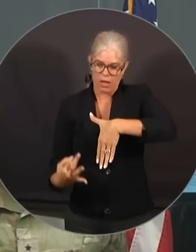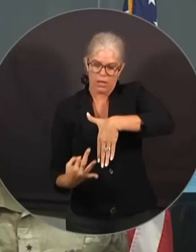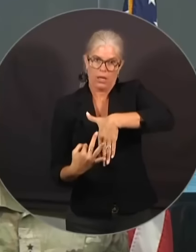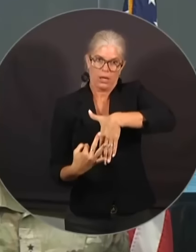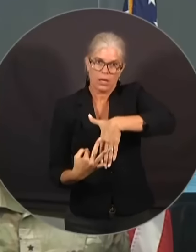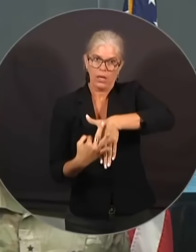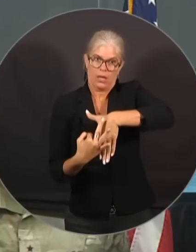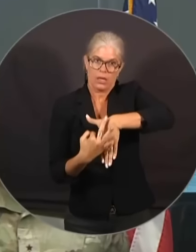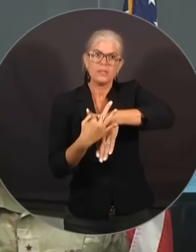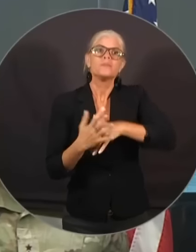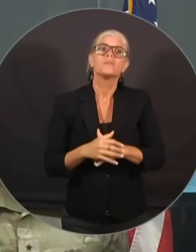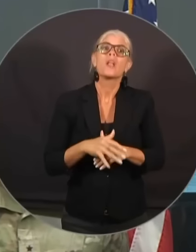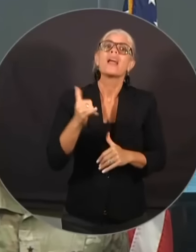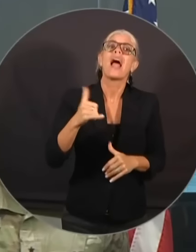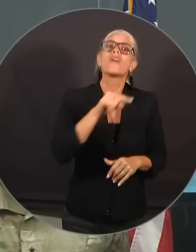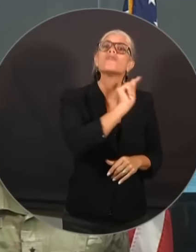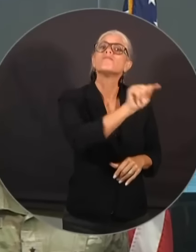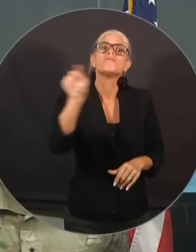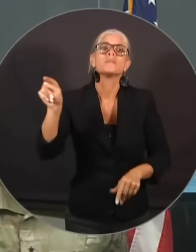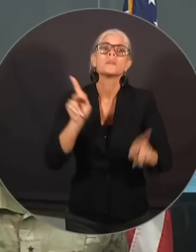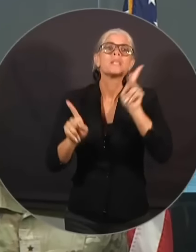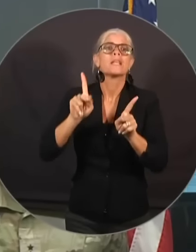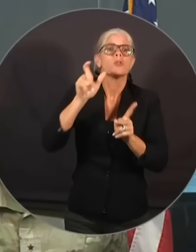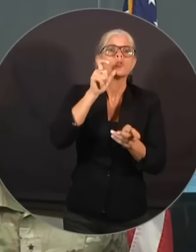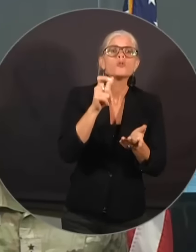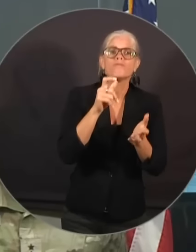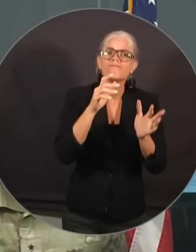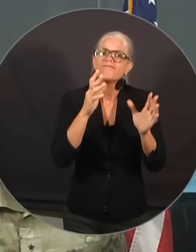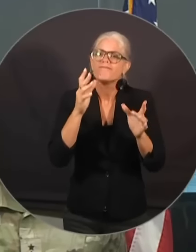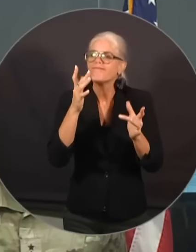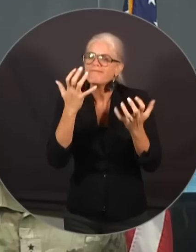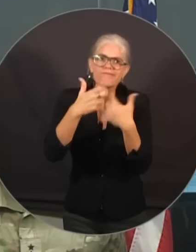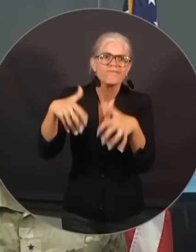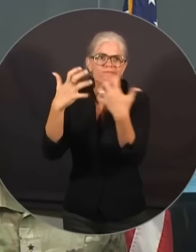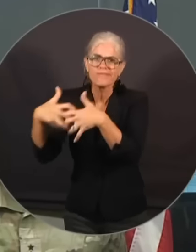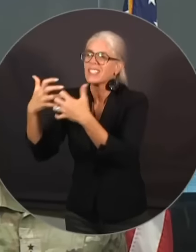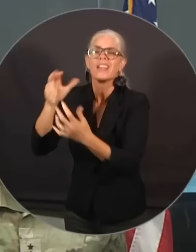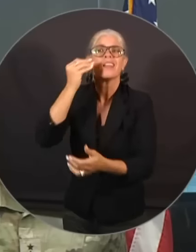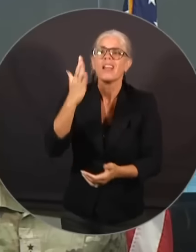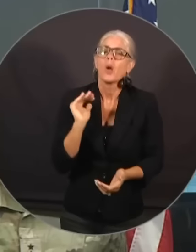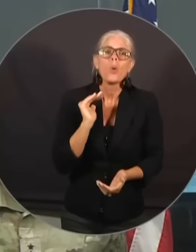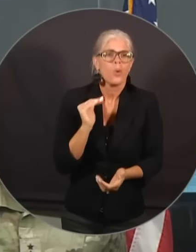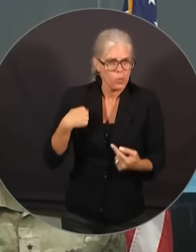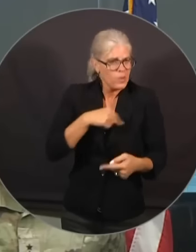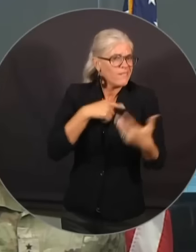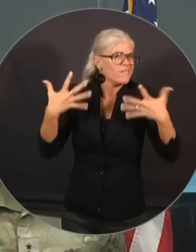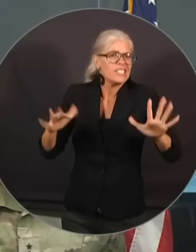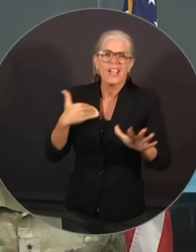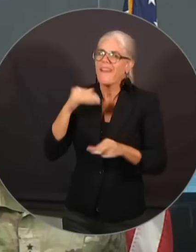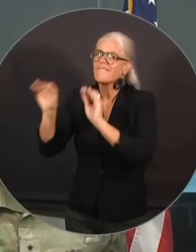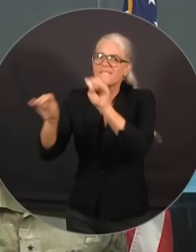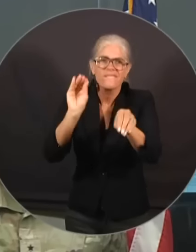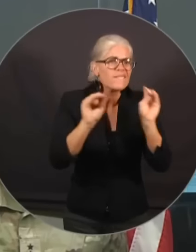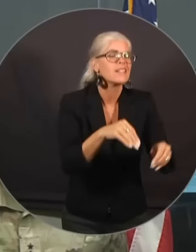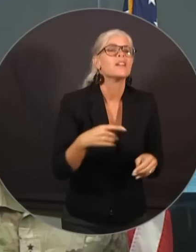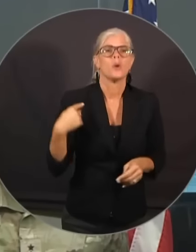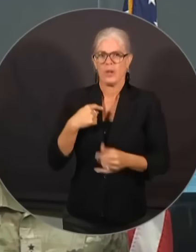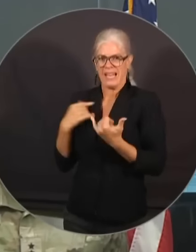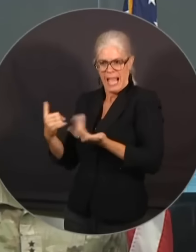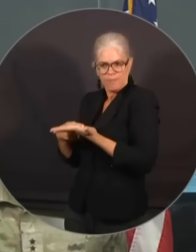been involved in the prep. We've got the assets that are there. People just need to make sure they're making decisions that